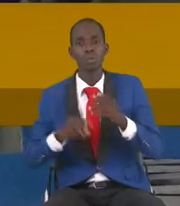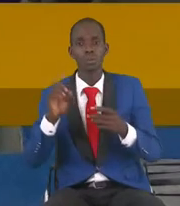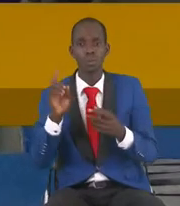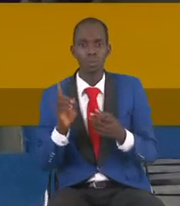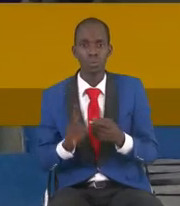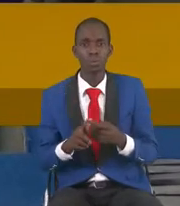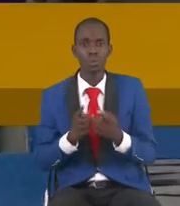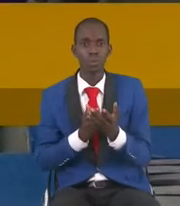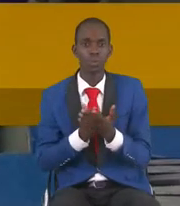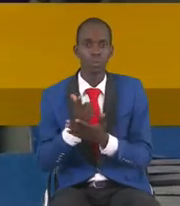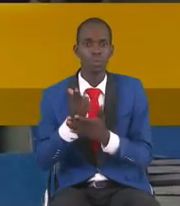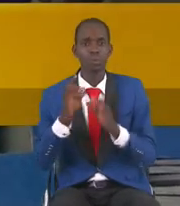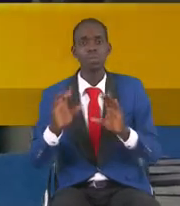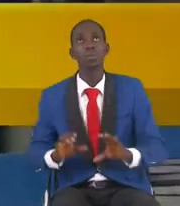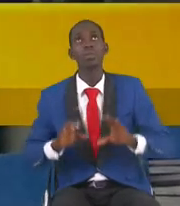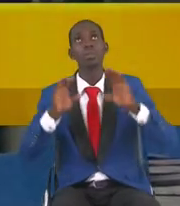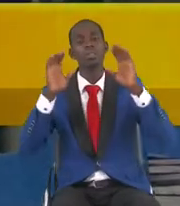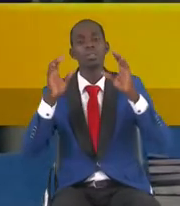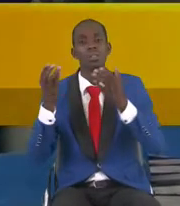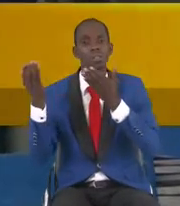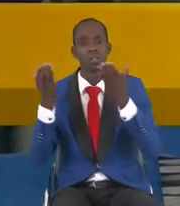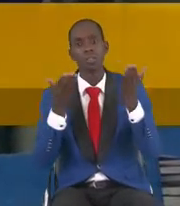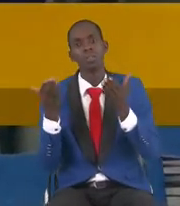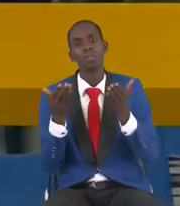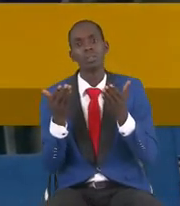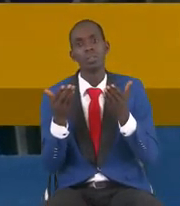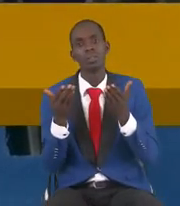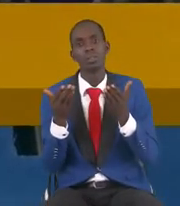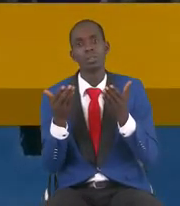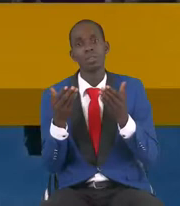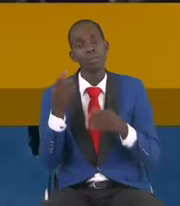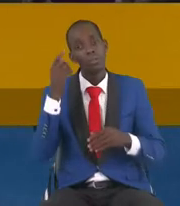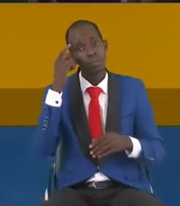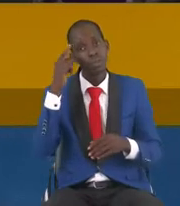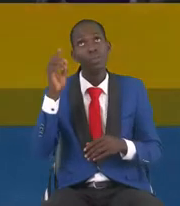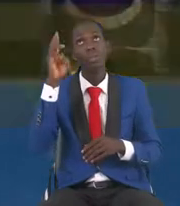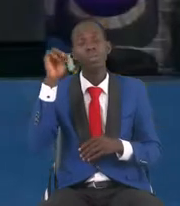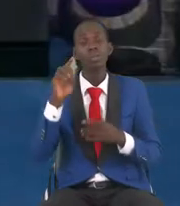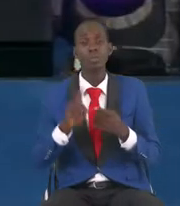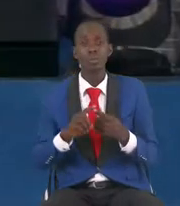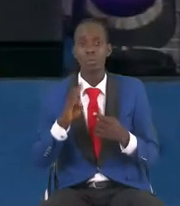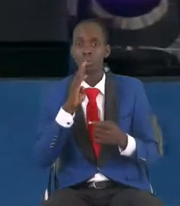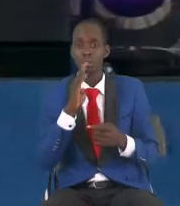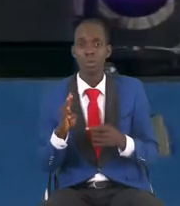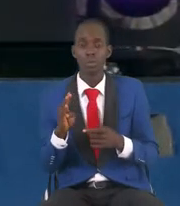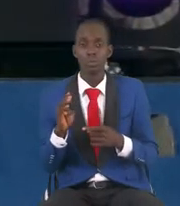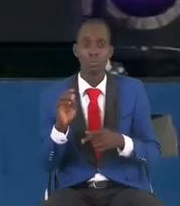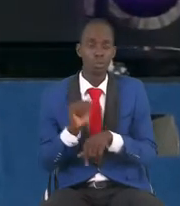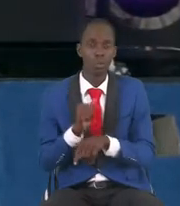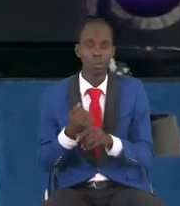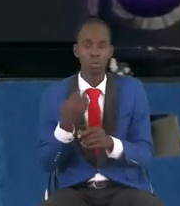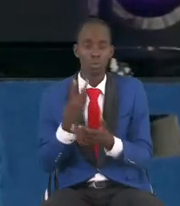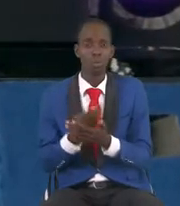devoted service. Service, for it to be effective, must be loyal to the